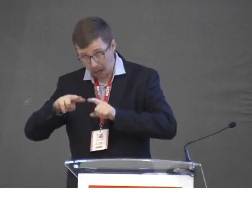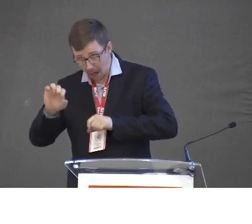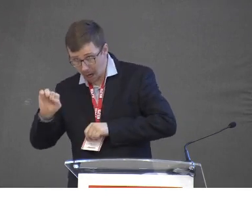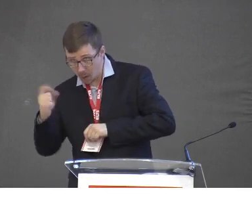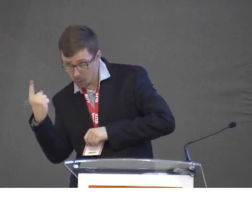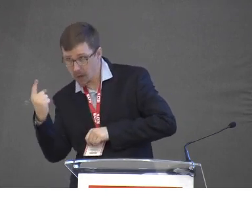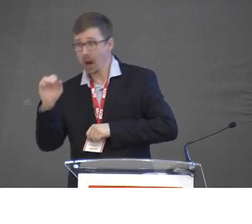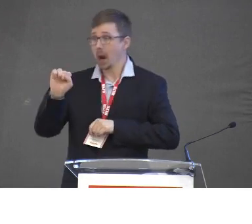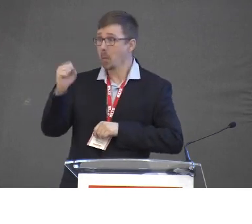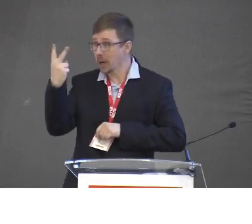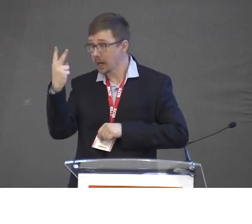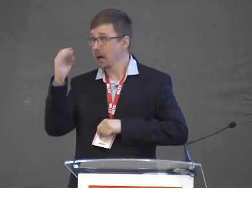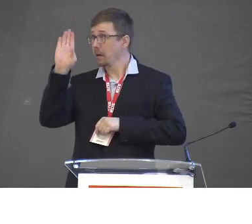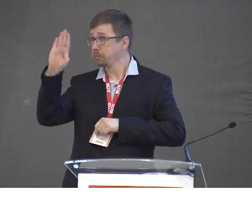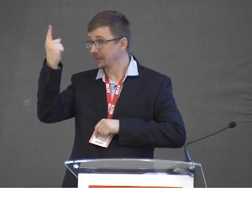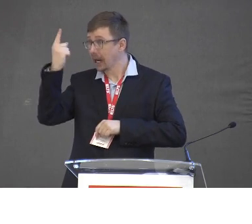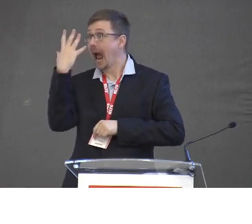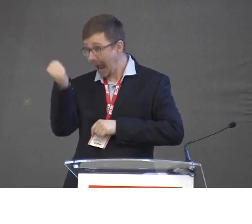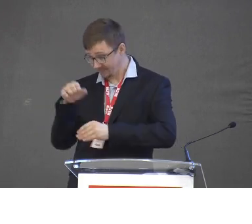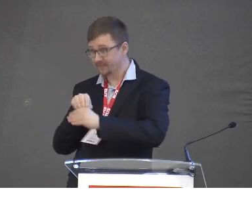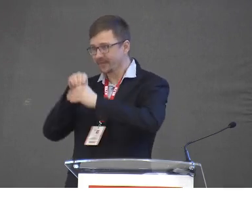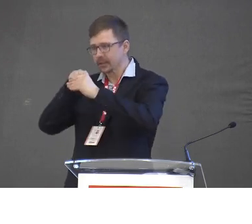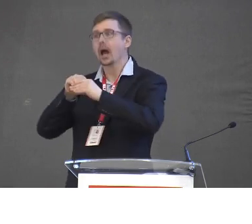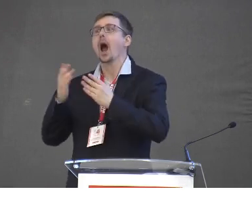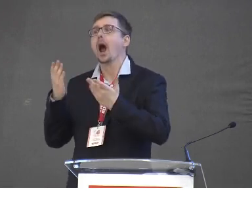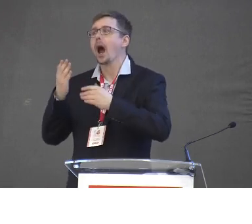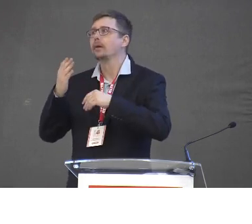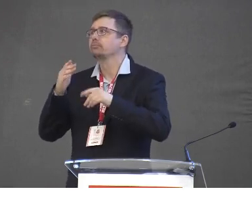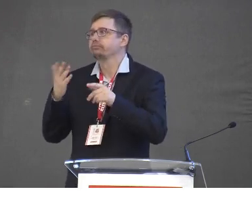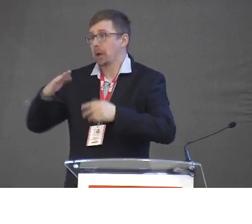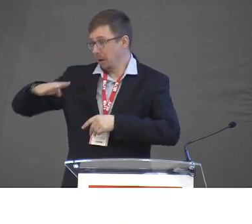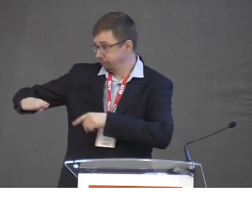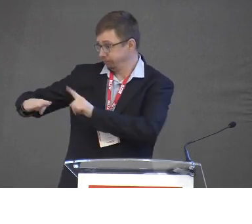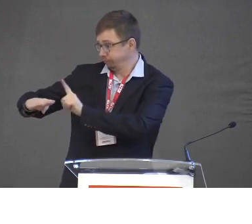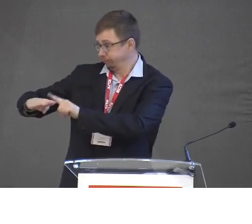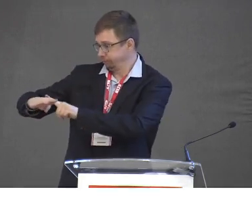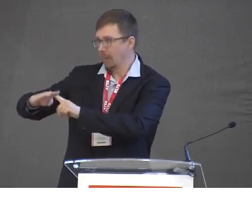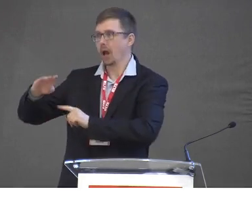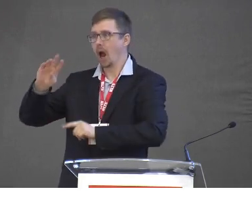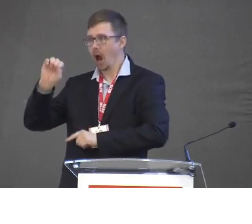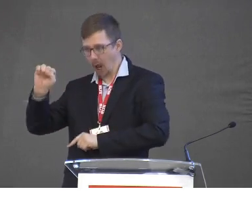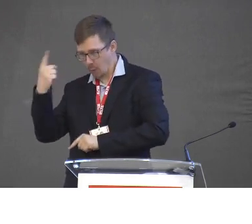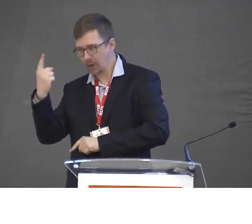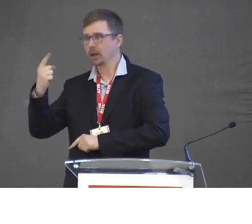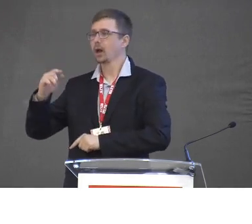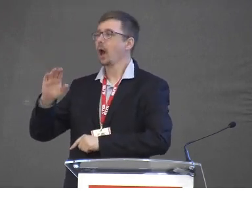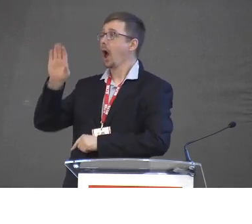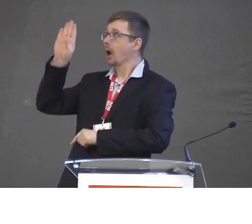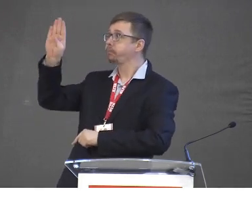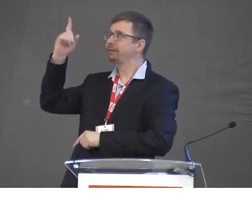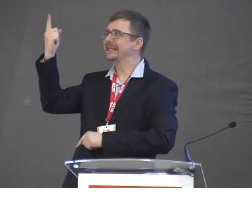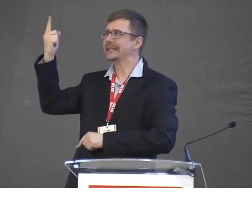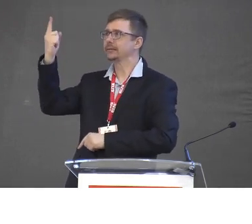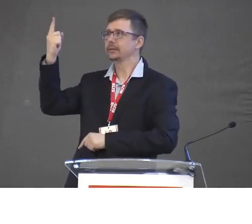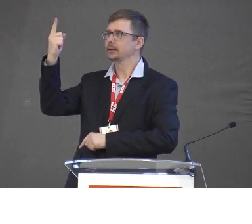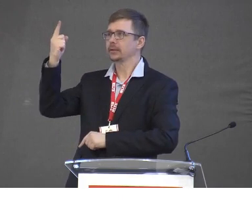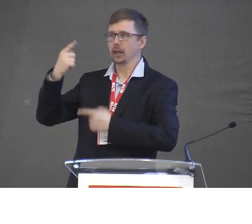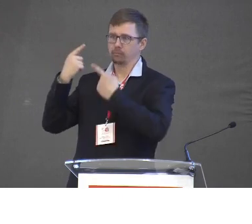and what's the appropriate level by which learners are supposed to be able to use